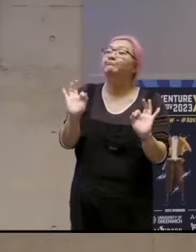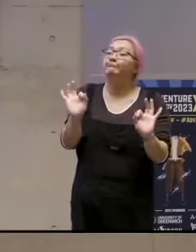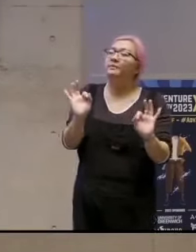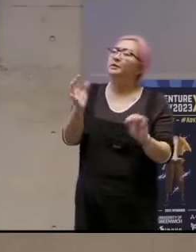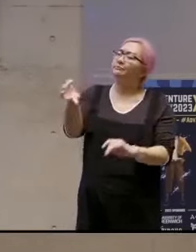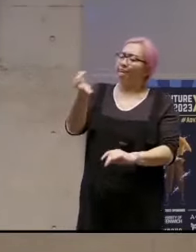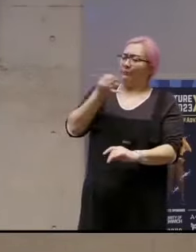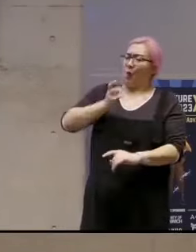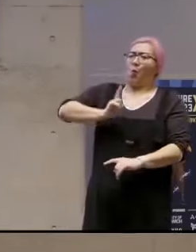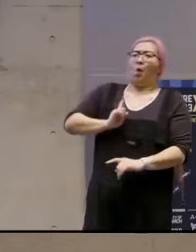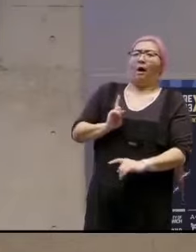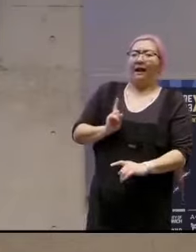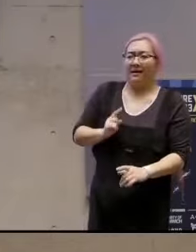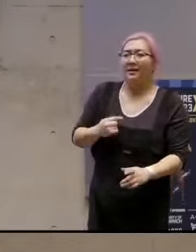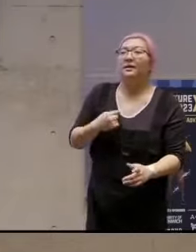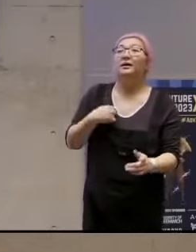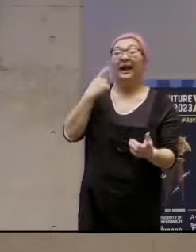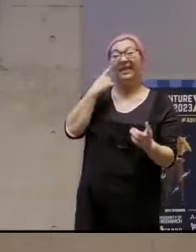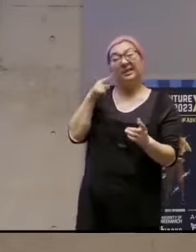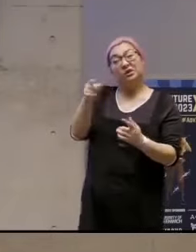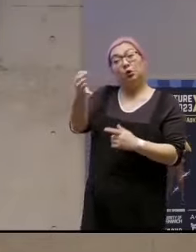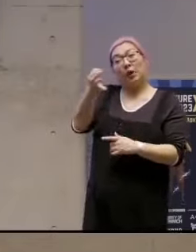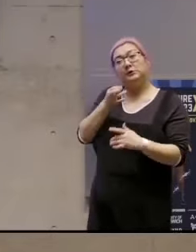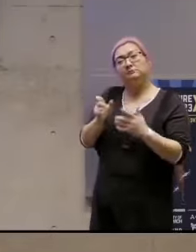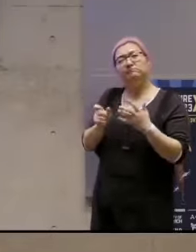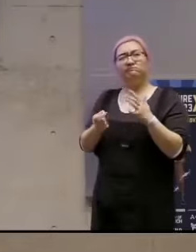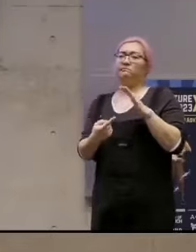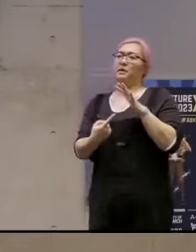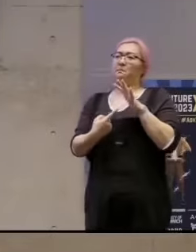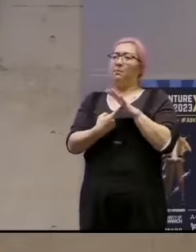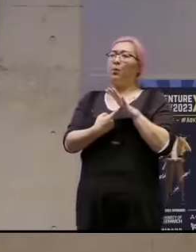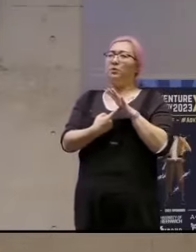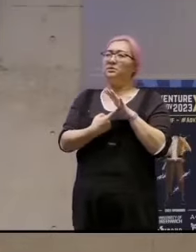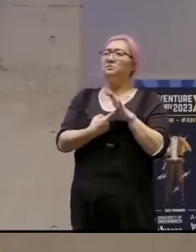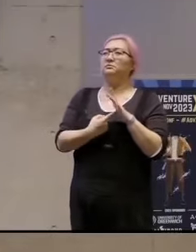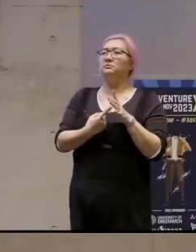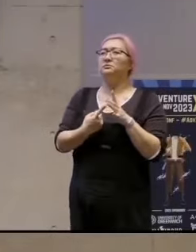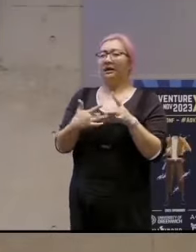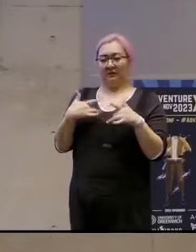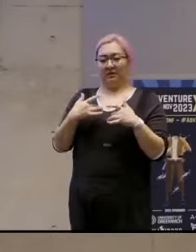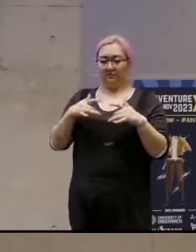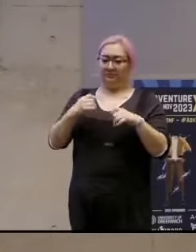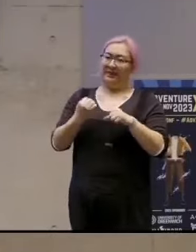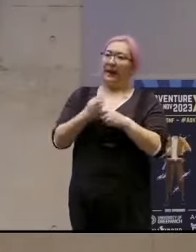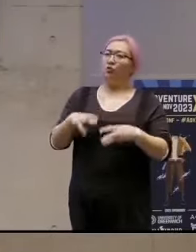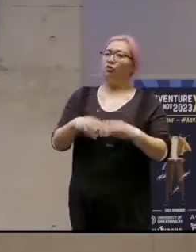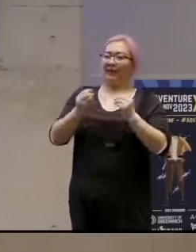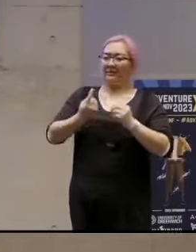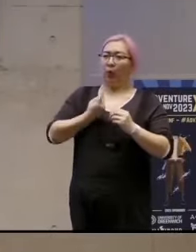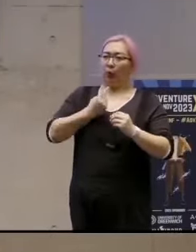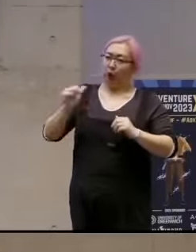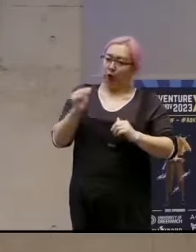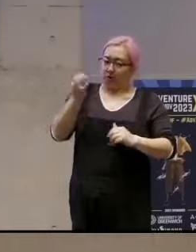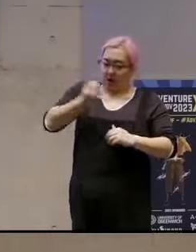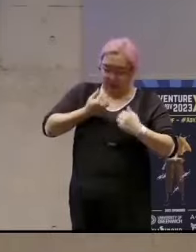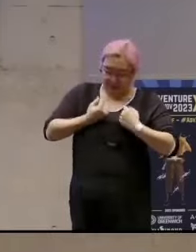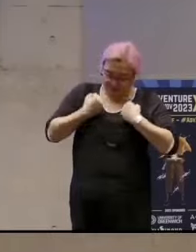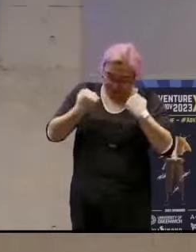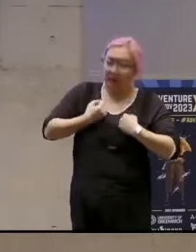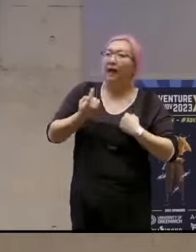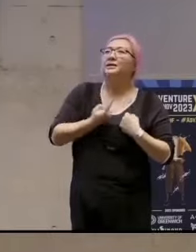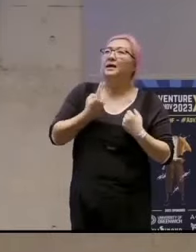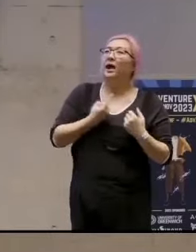it's a really crucial question that developers can ask themselves. And that's basically what this talk is about.